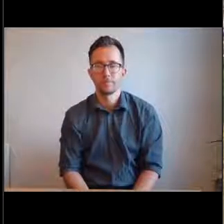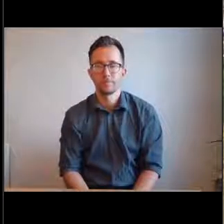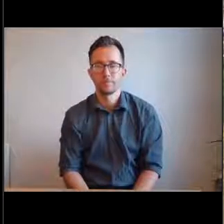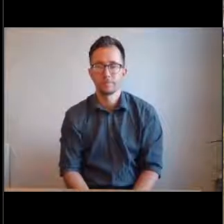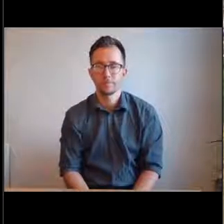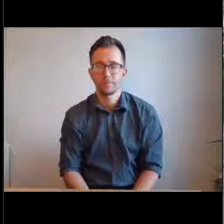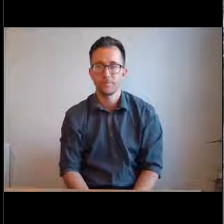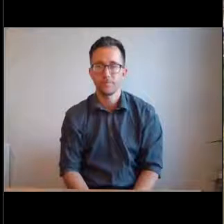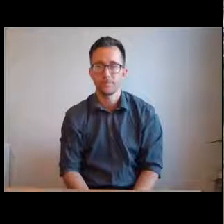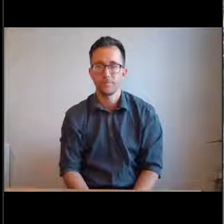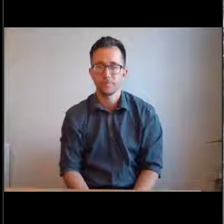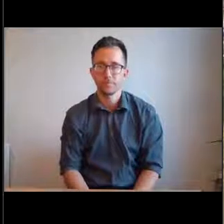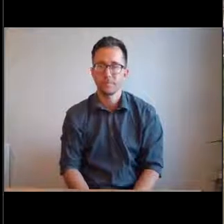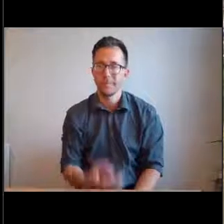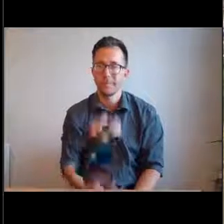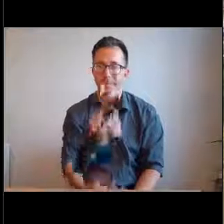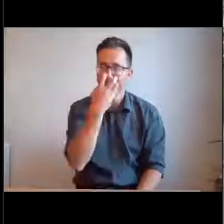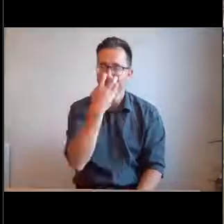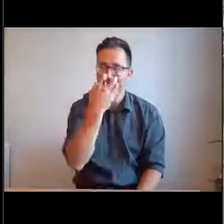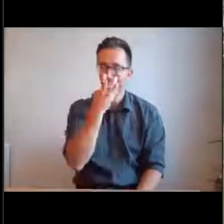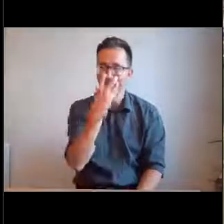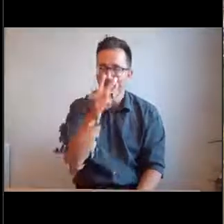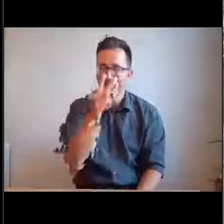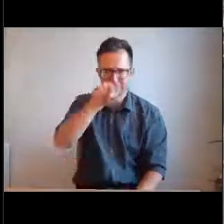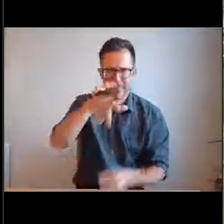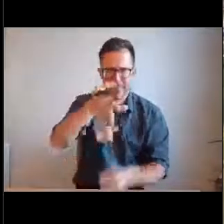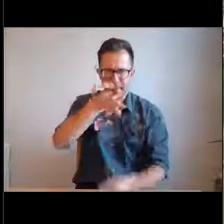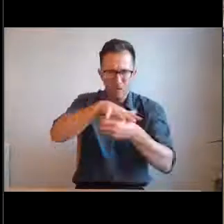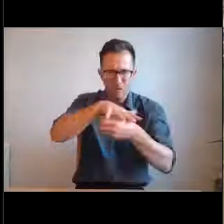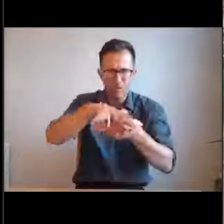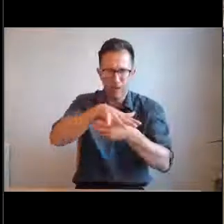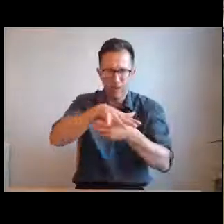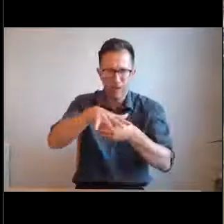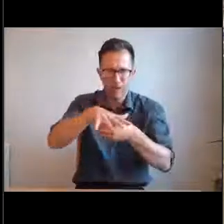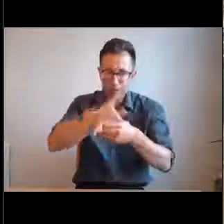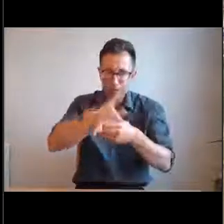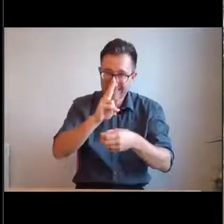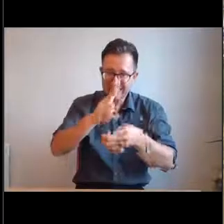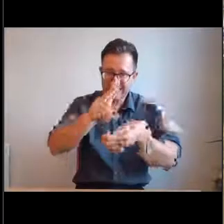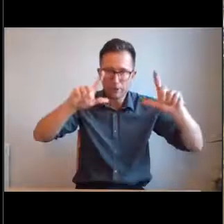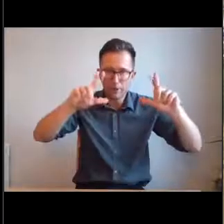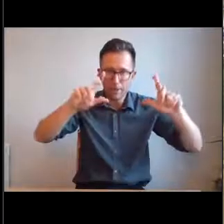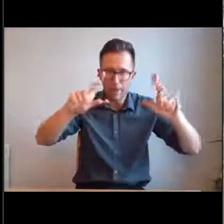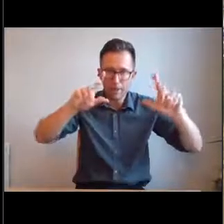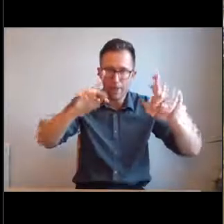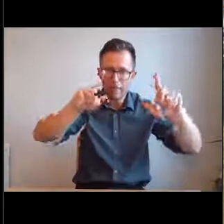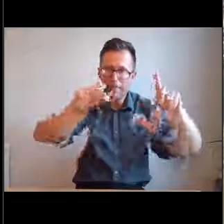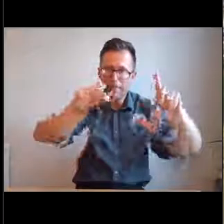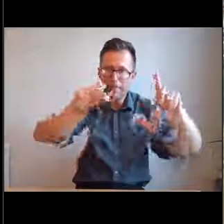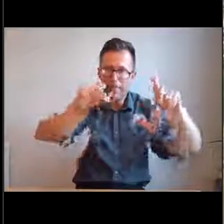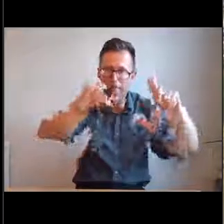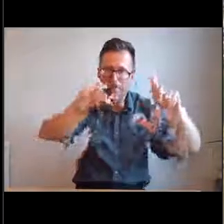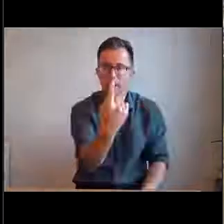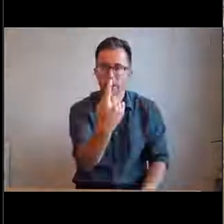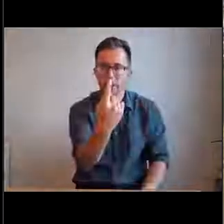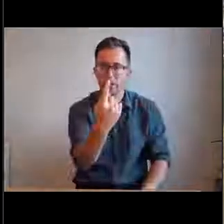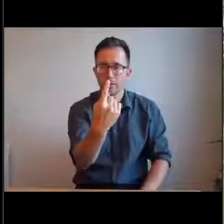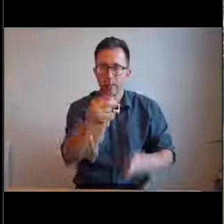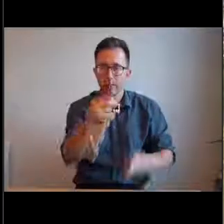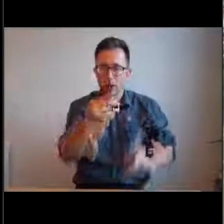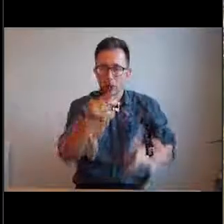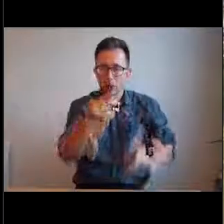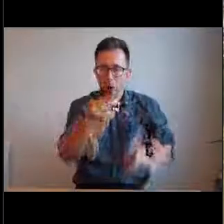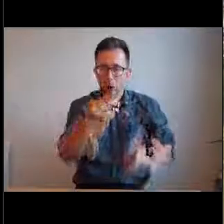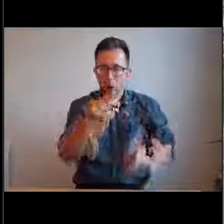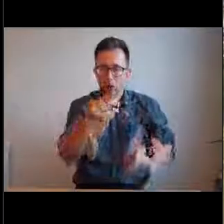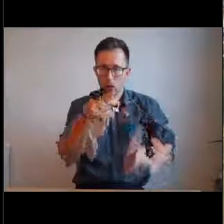Moving on to utilities in this area, as shown on the image on screen as point 1, we plan to have a substation